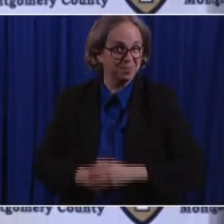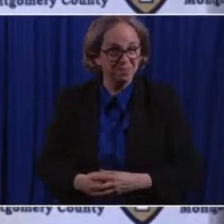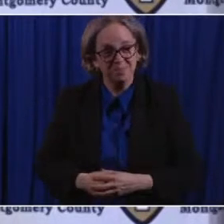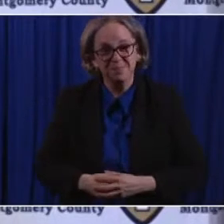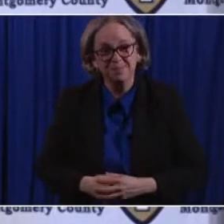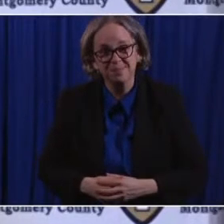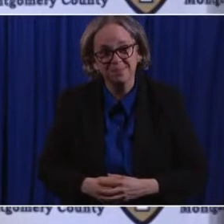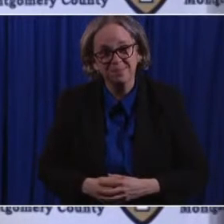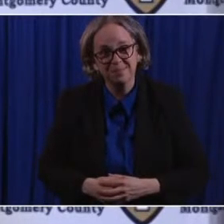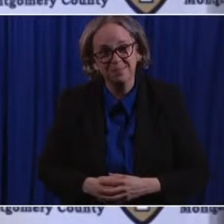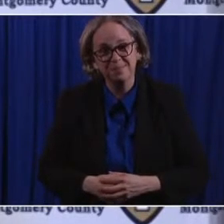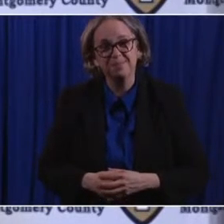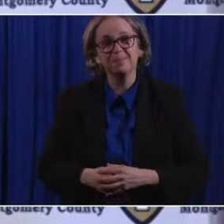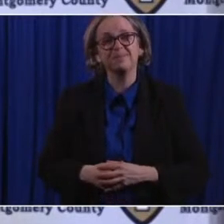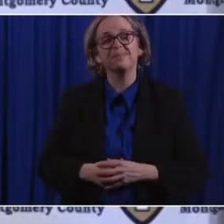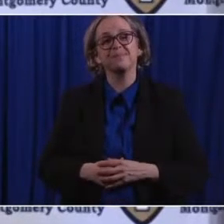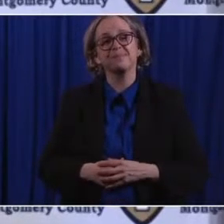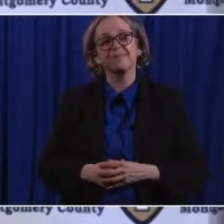While fewer